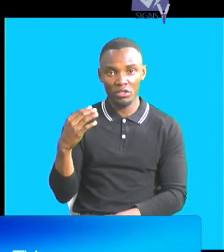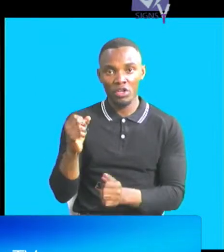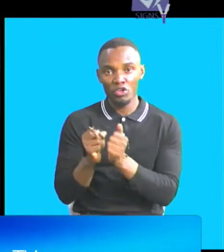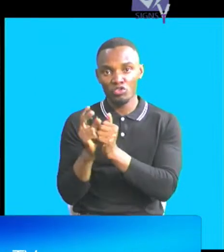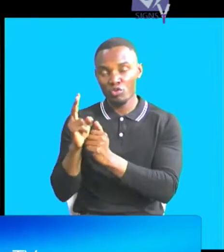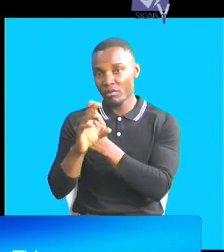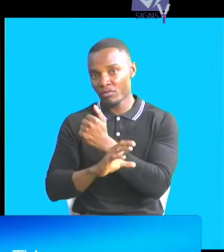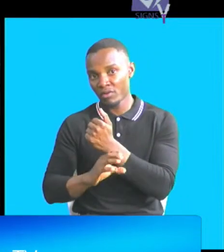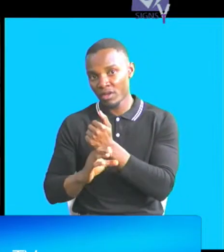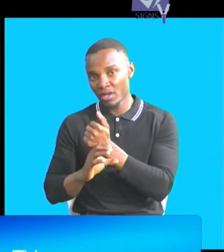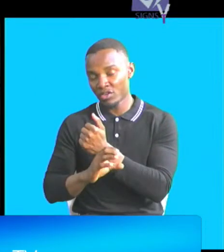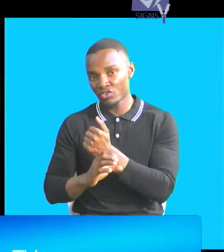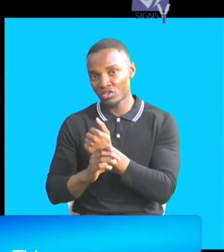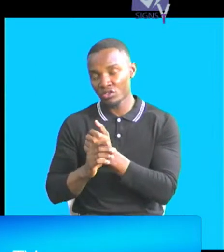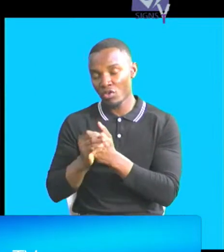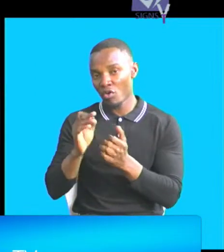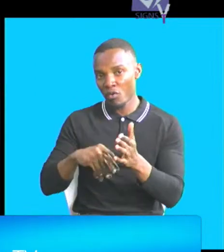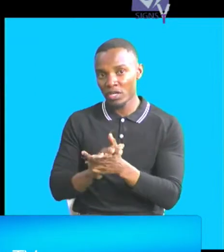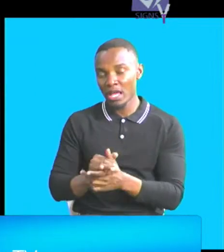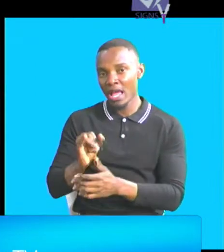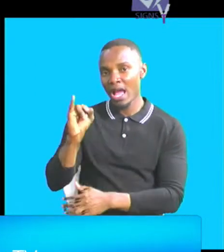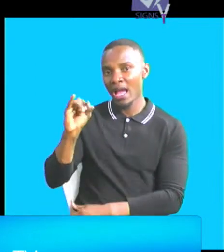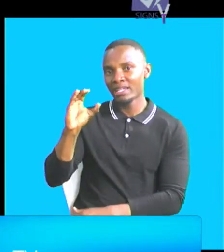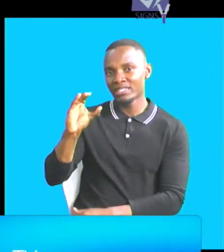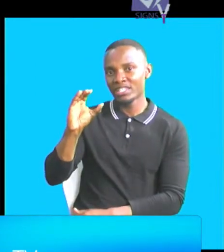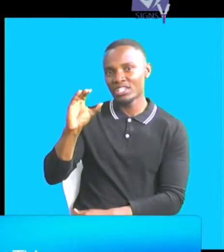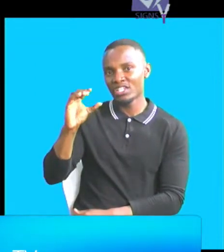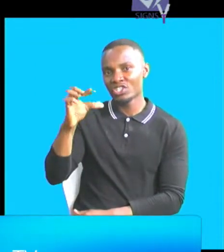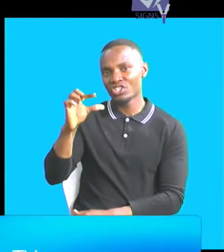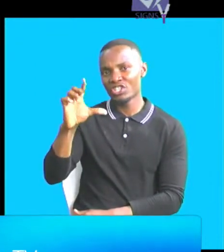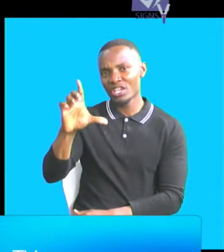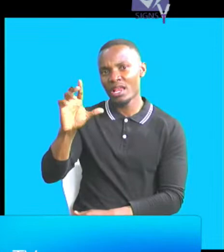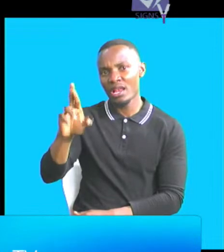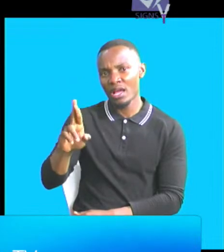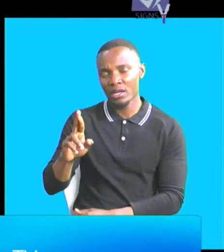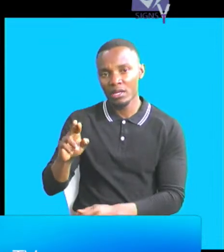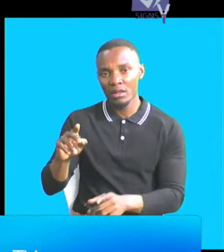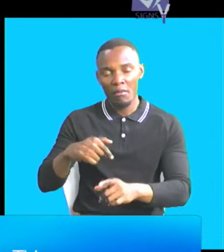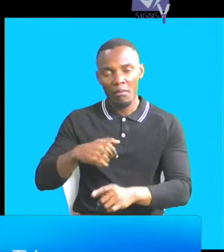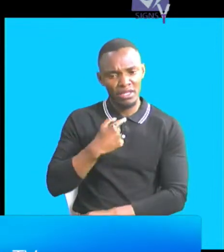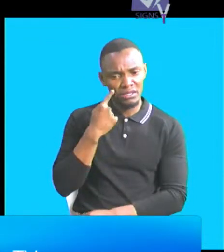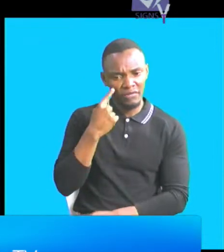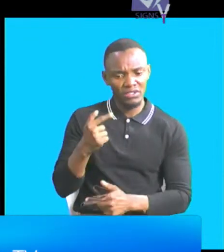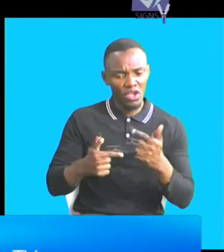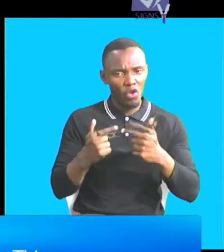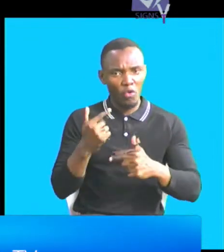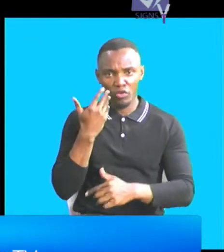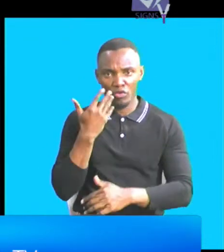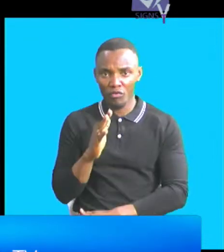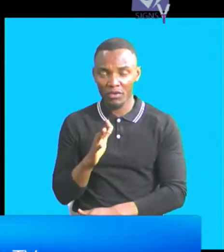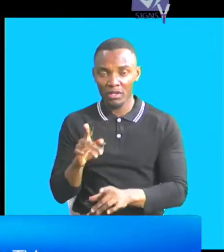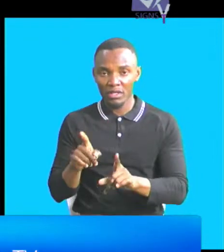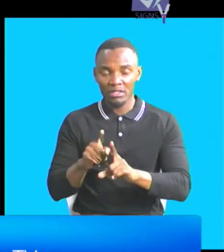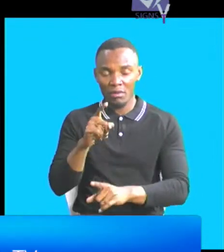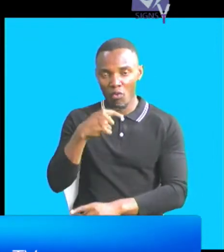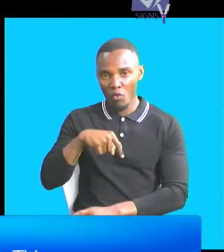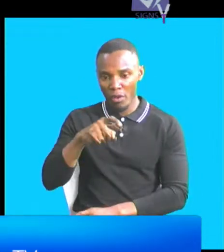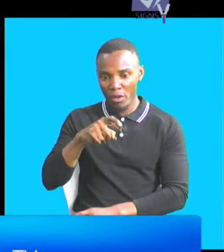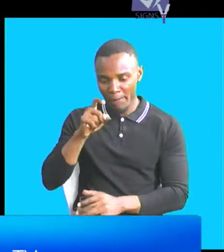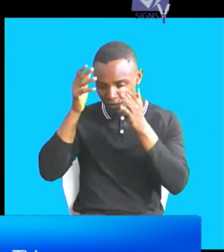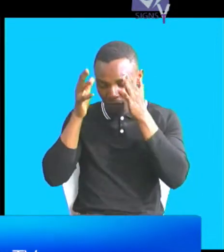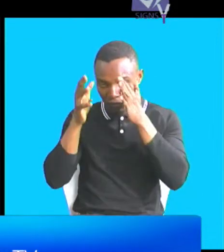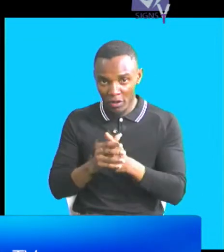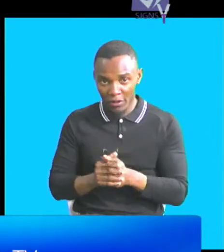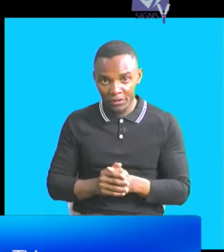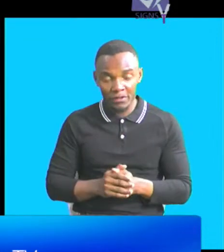of ICGLR, I have seen competition, and we must be very deliberate. Your Excellency, support